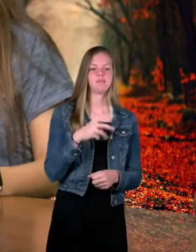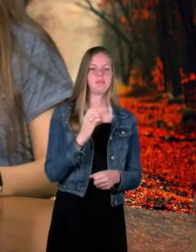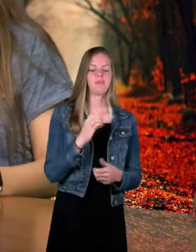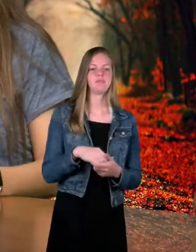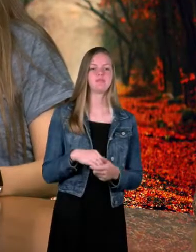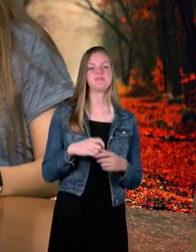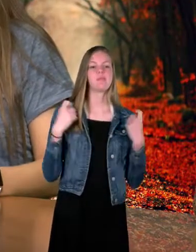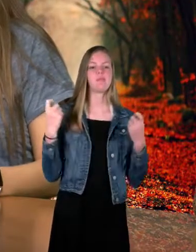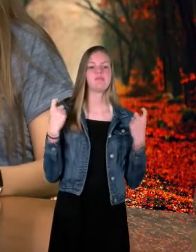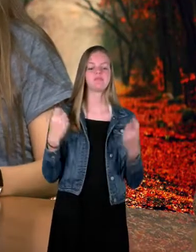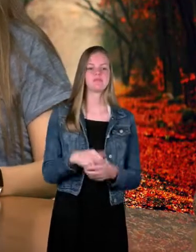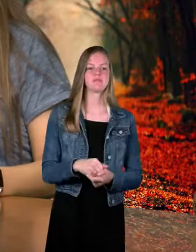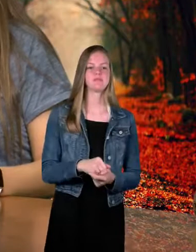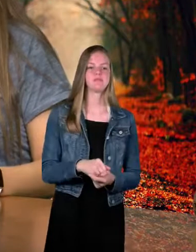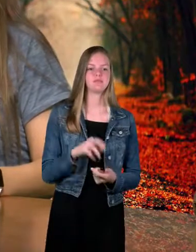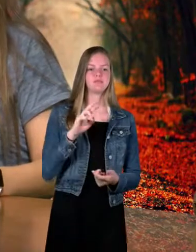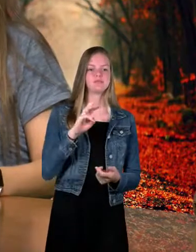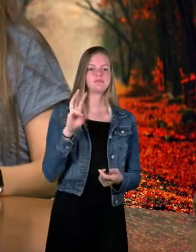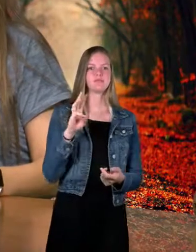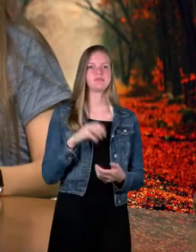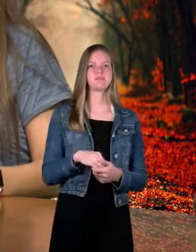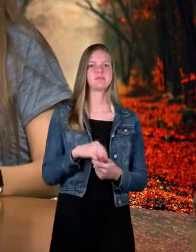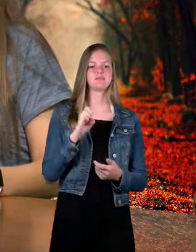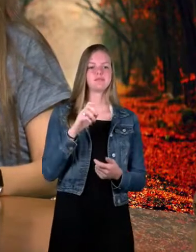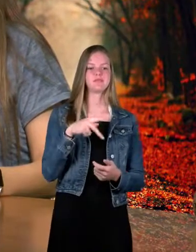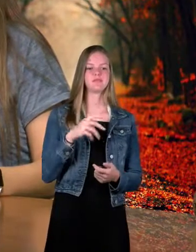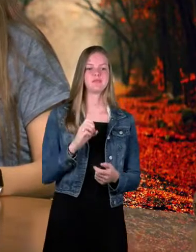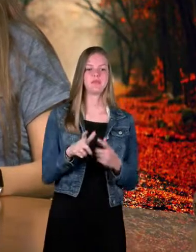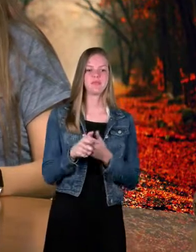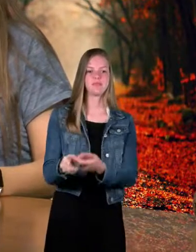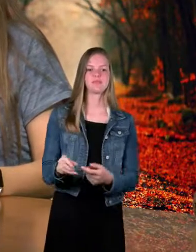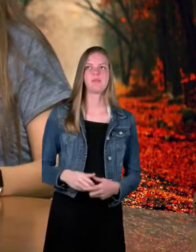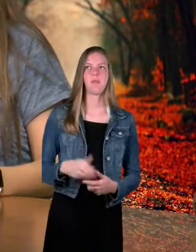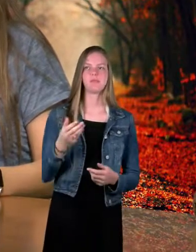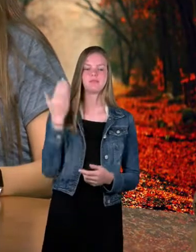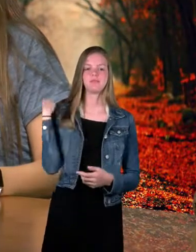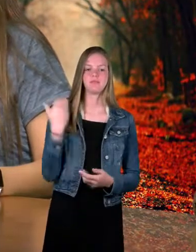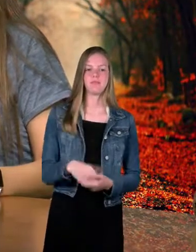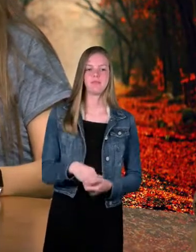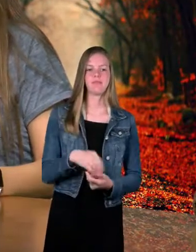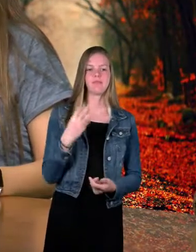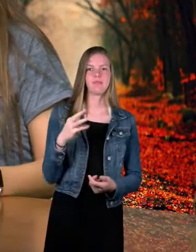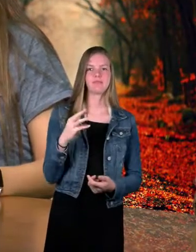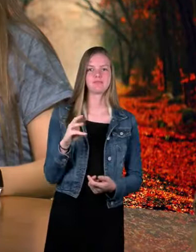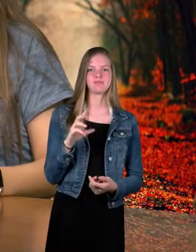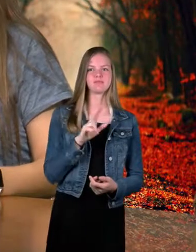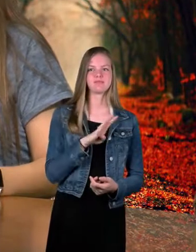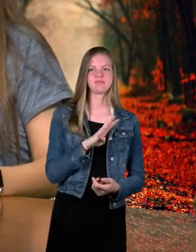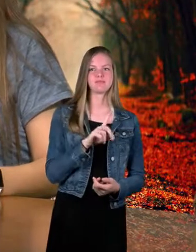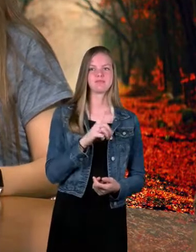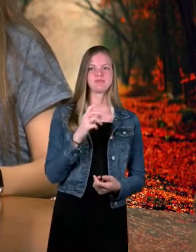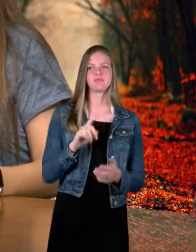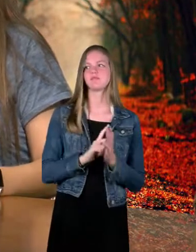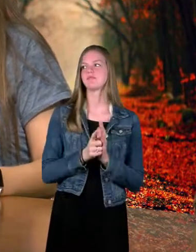Also to Riley Williamson, who won the EPC Cross Country meet yesterday with 16 minutes and 41 seconds. For anyone who